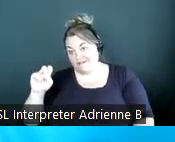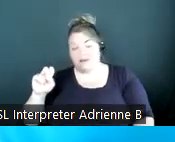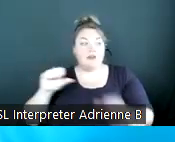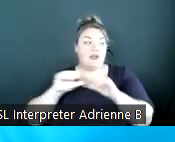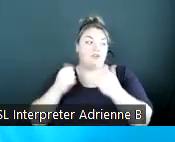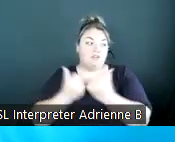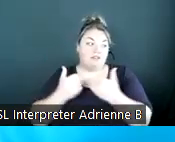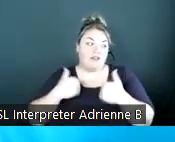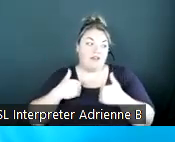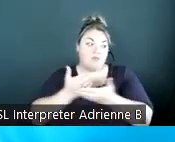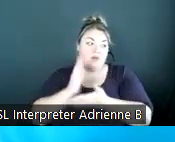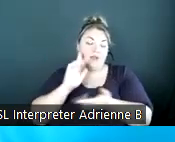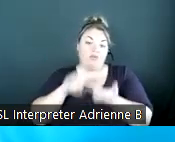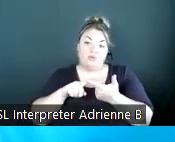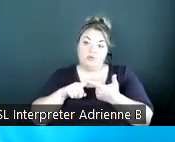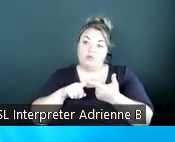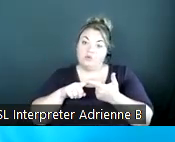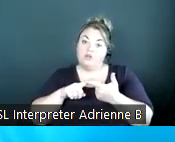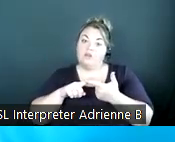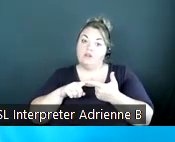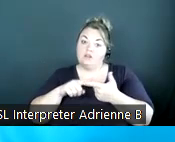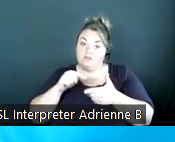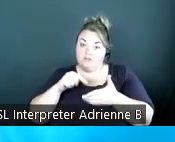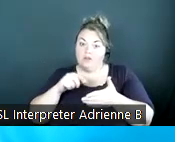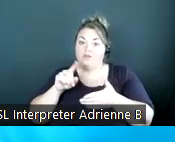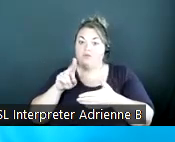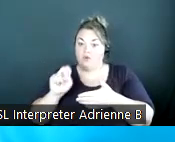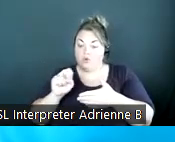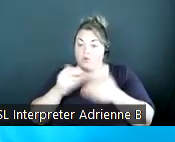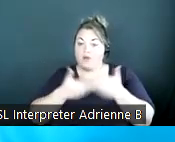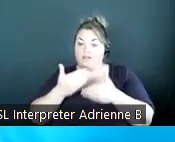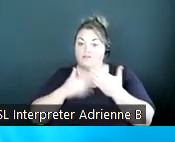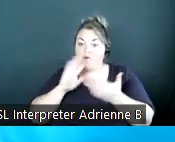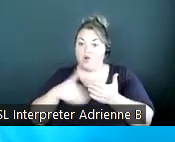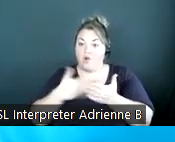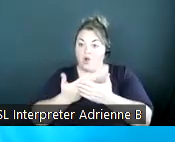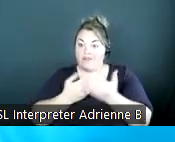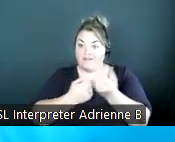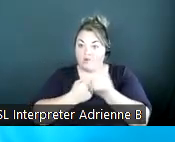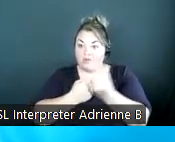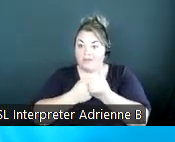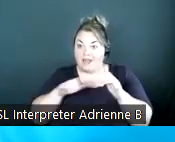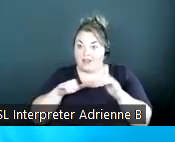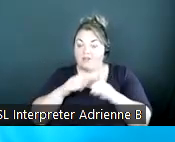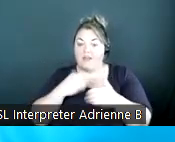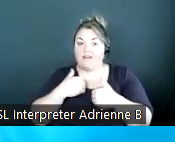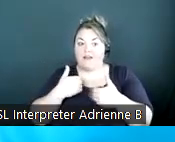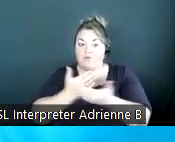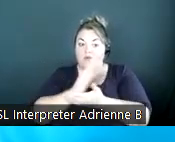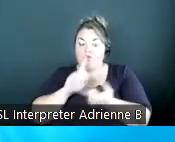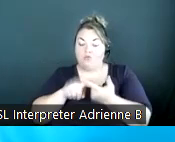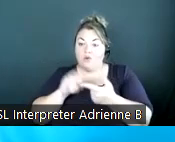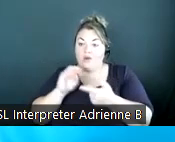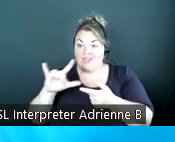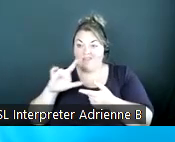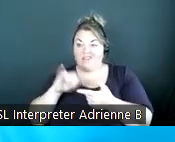agencies have the right to due process over all of these enforcement actions and do have the right to appeal, which is an important piece